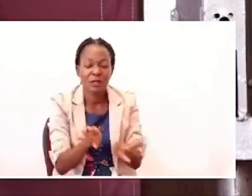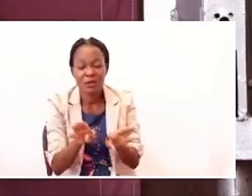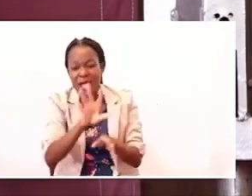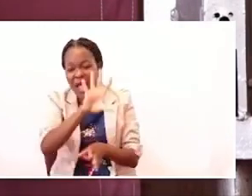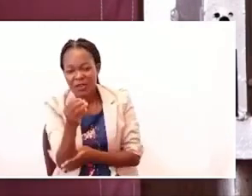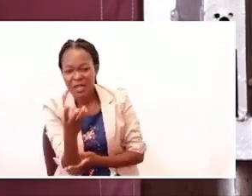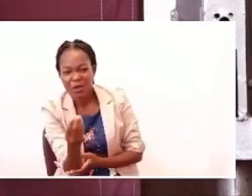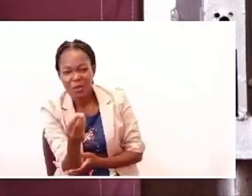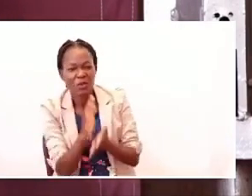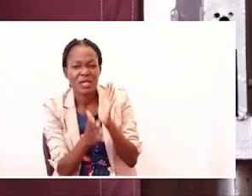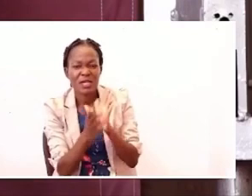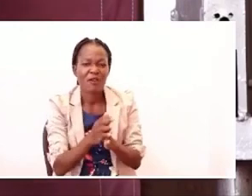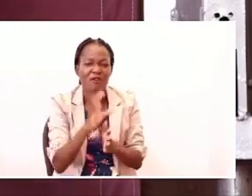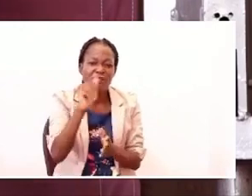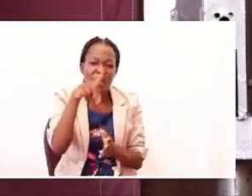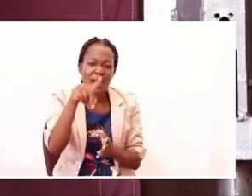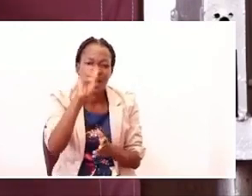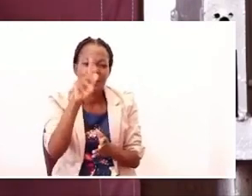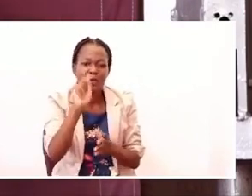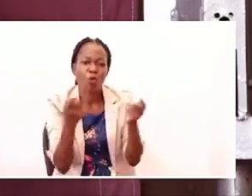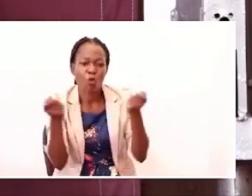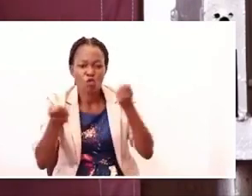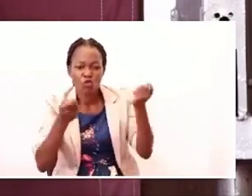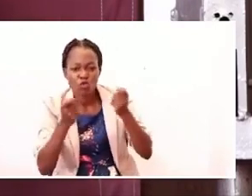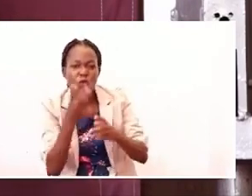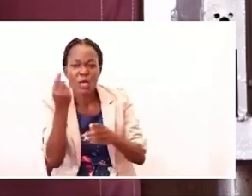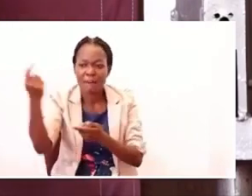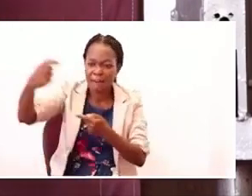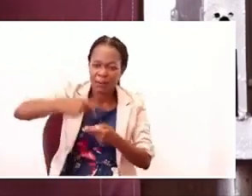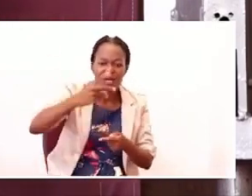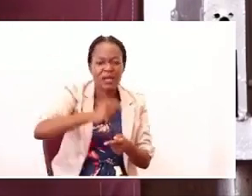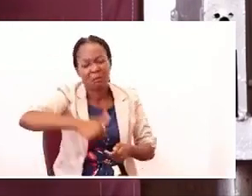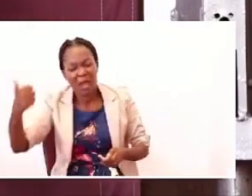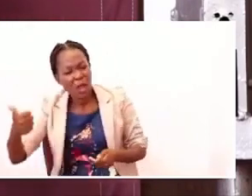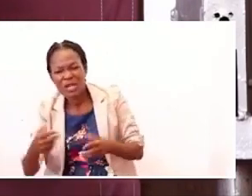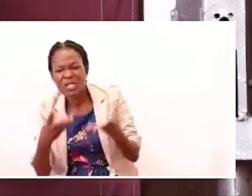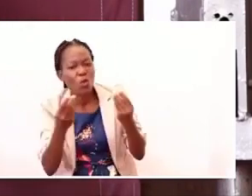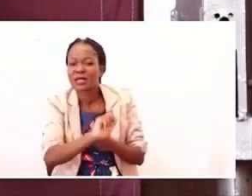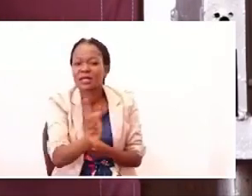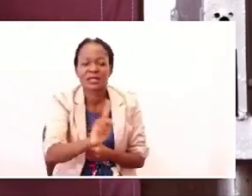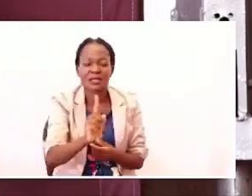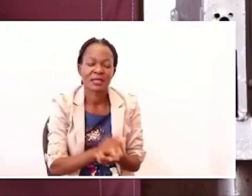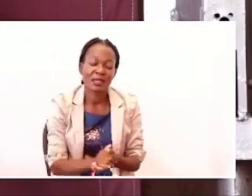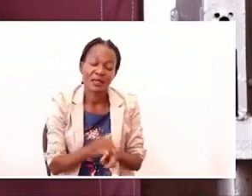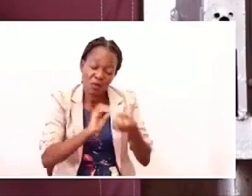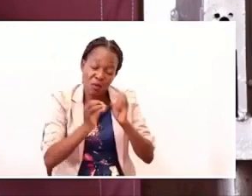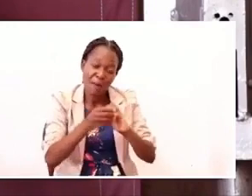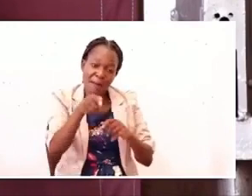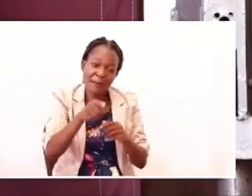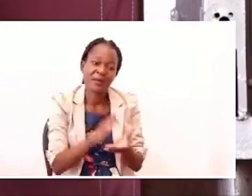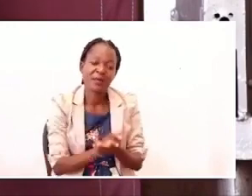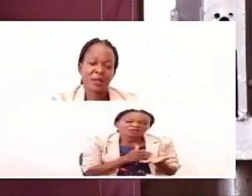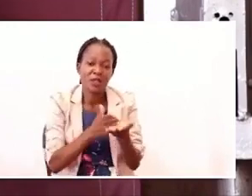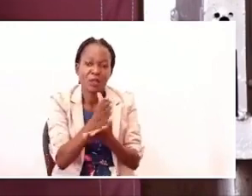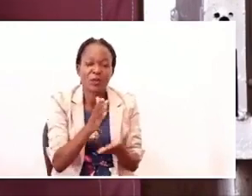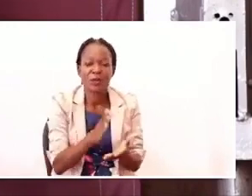capital controls so that the inflow and outflow of capital is easy, and they do so by